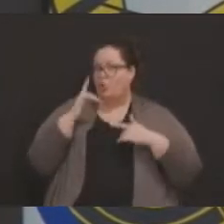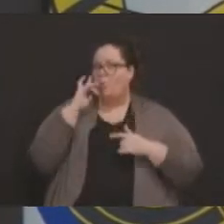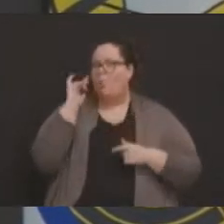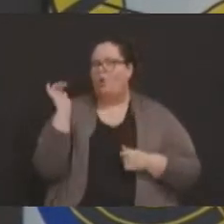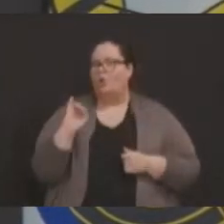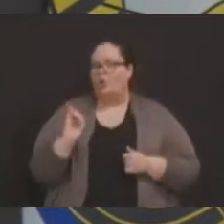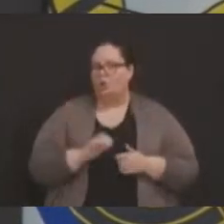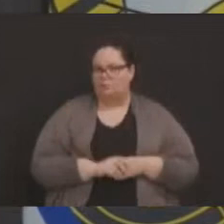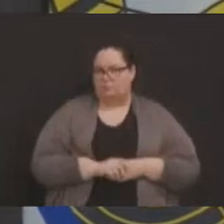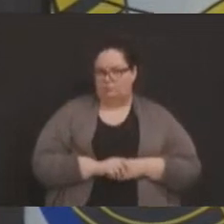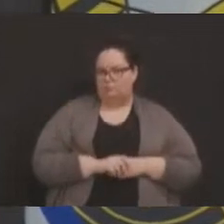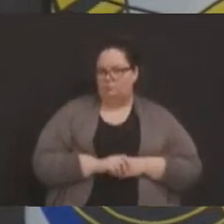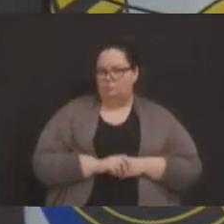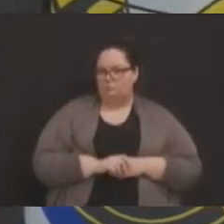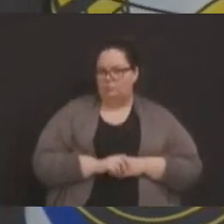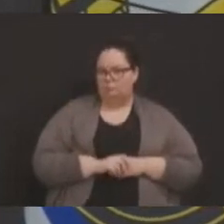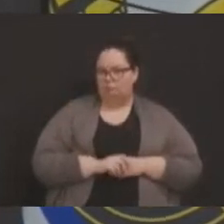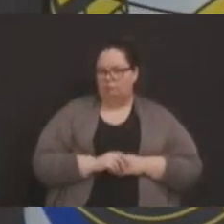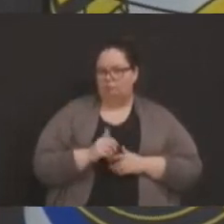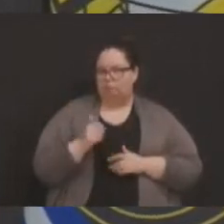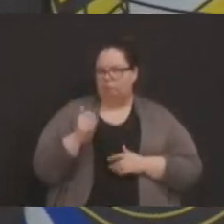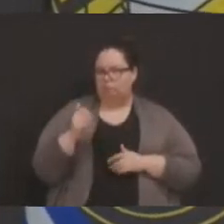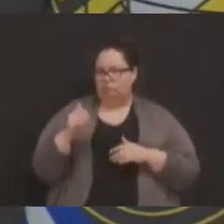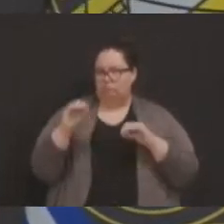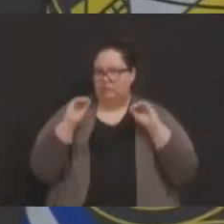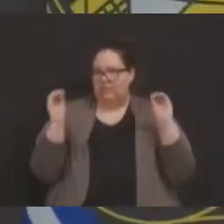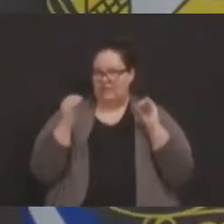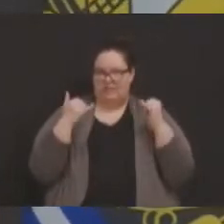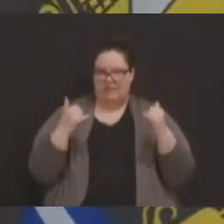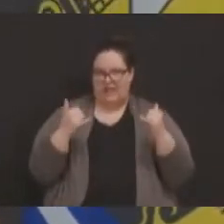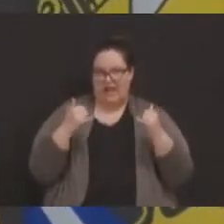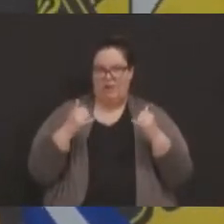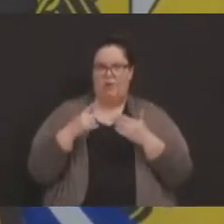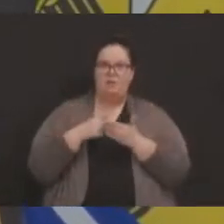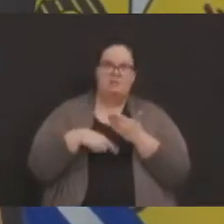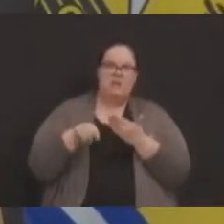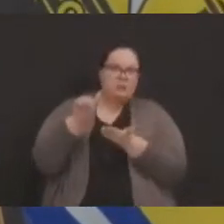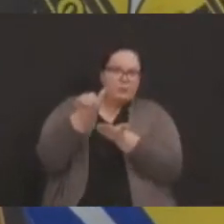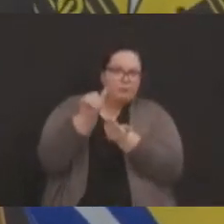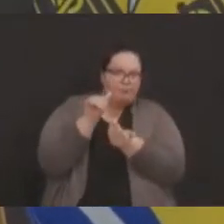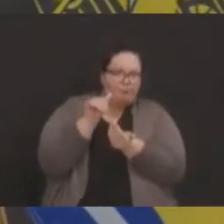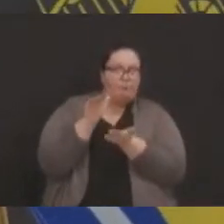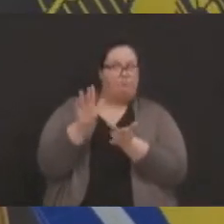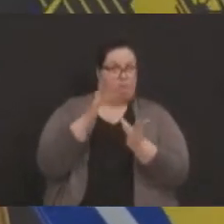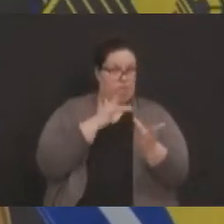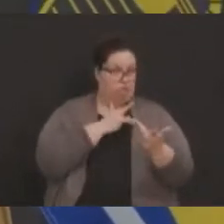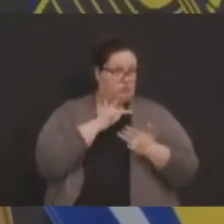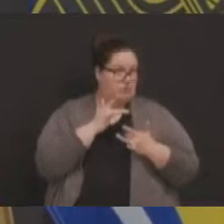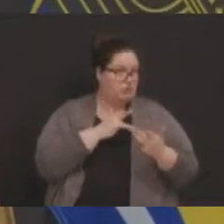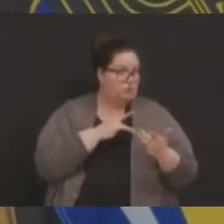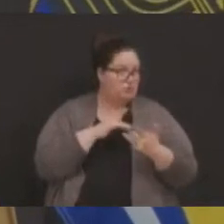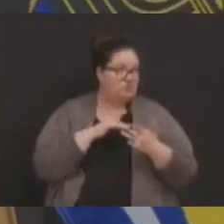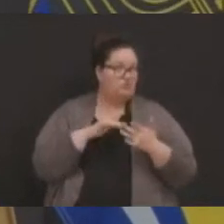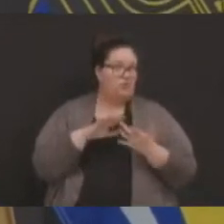hindering your progress? You said that you'd reach, Q1